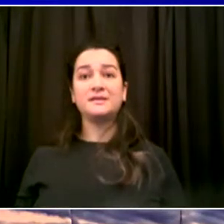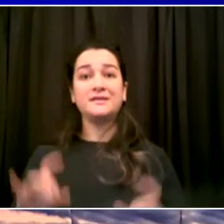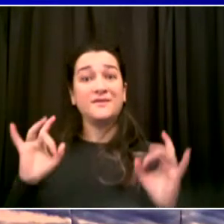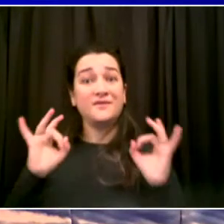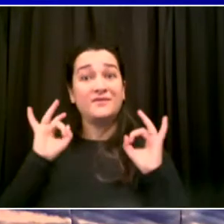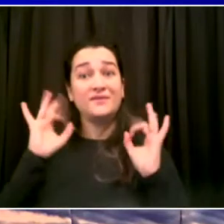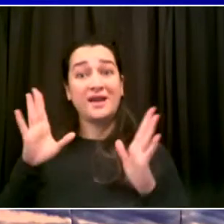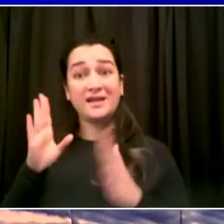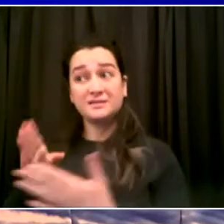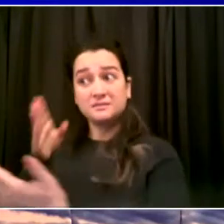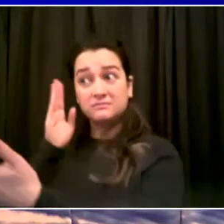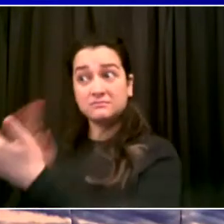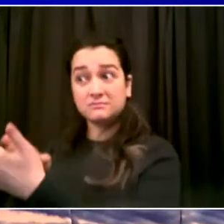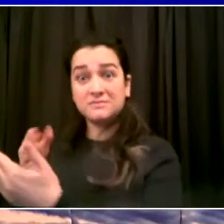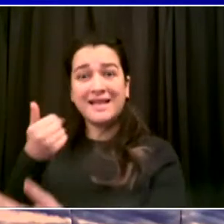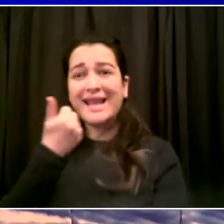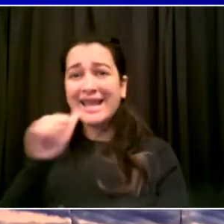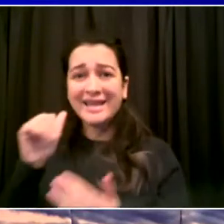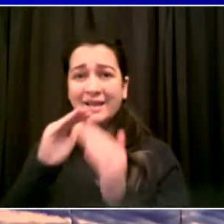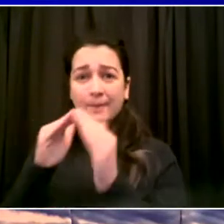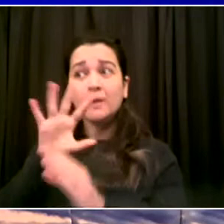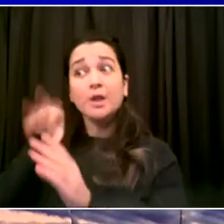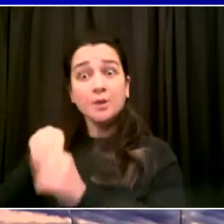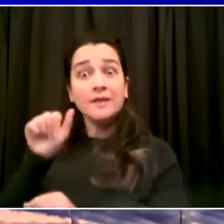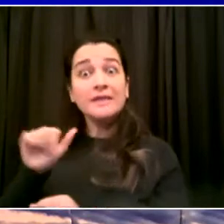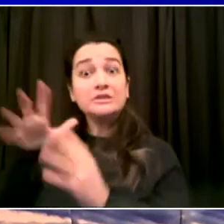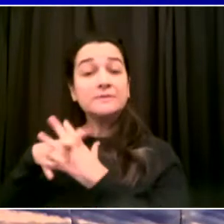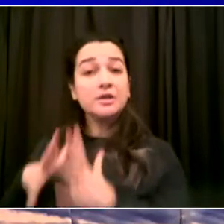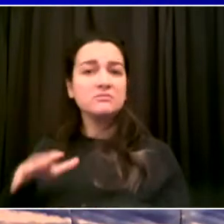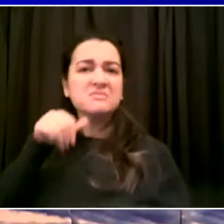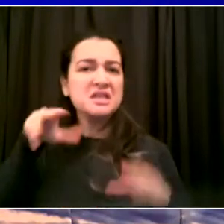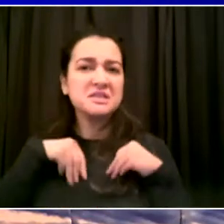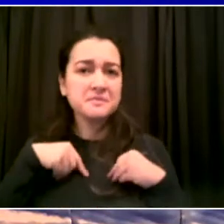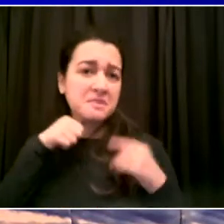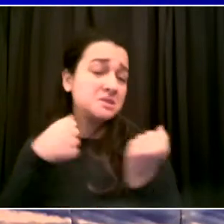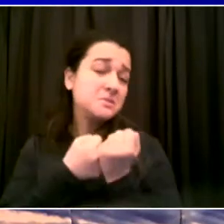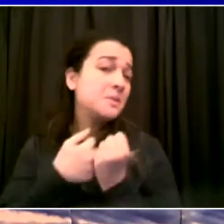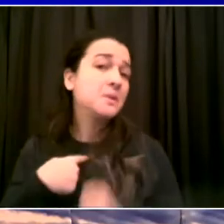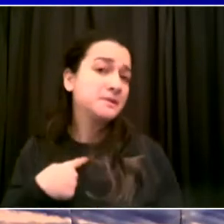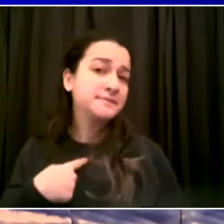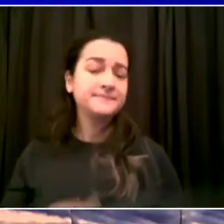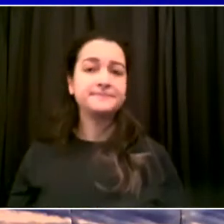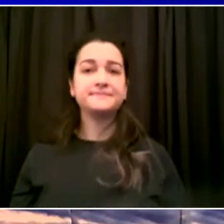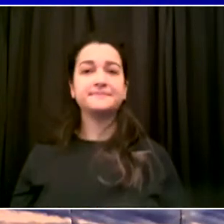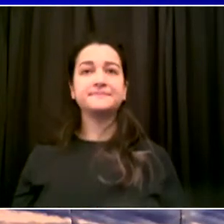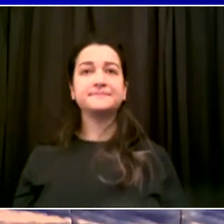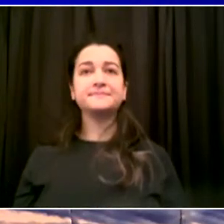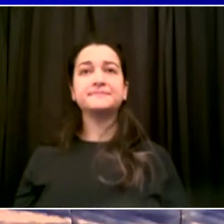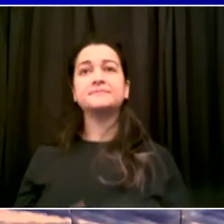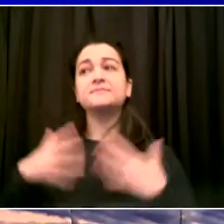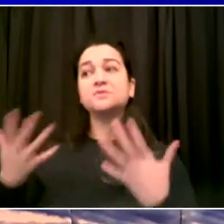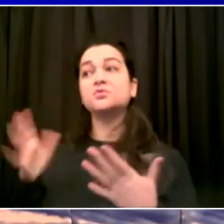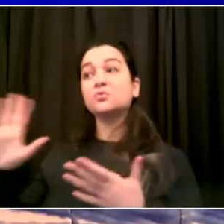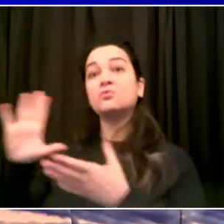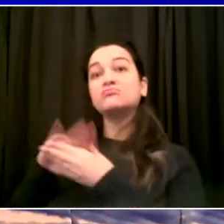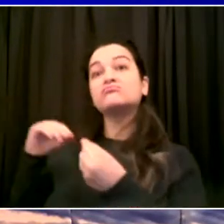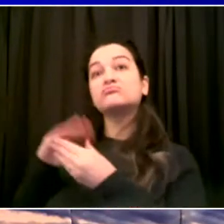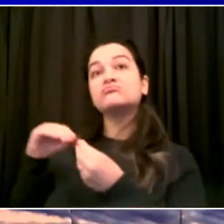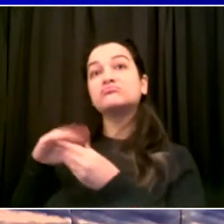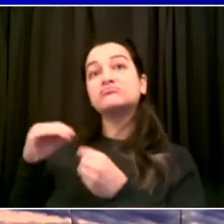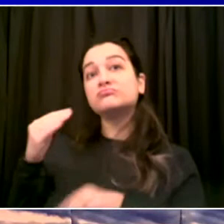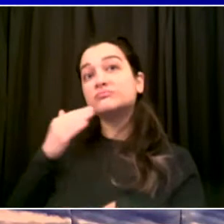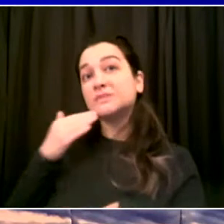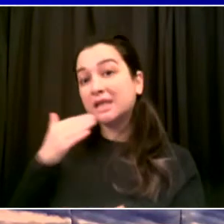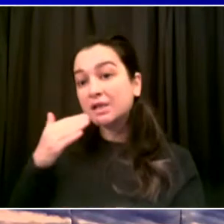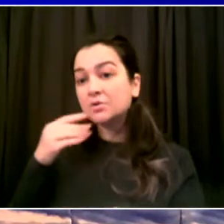other leaders of color, members of communities of all kinds, all backgrounds, have come together in solidarity with the